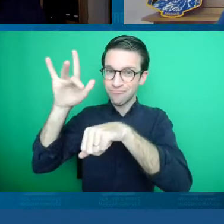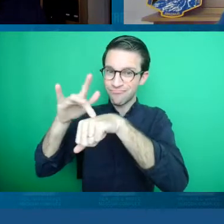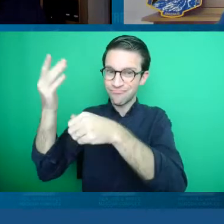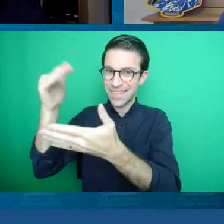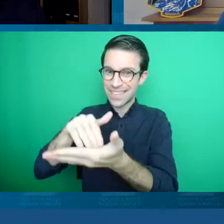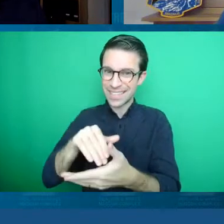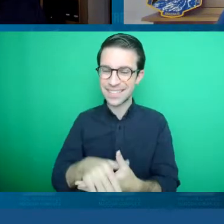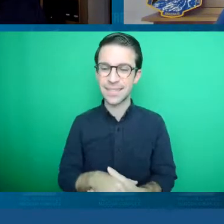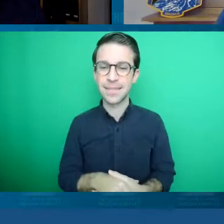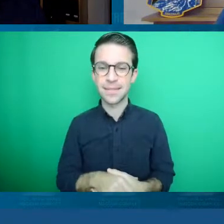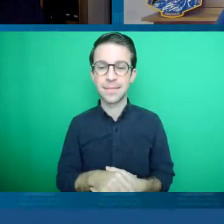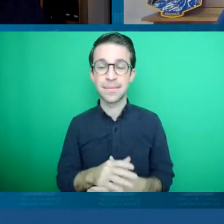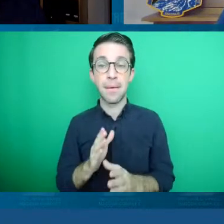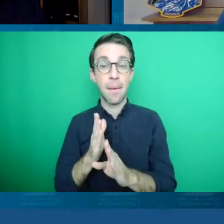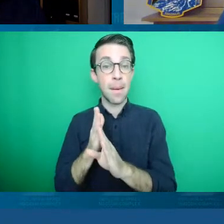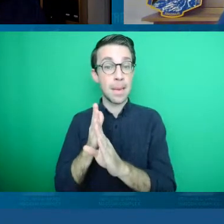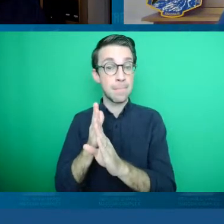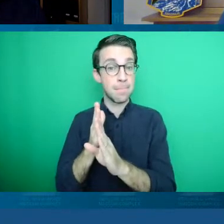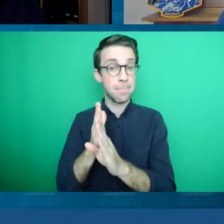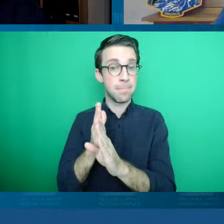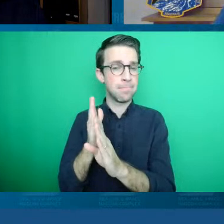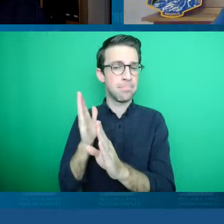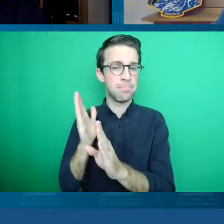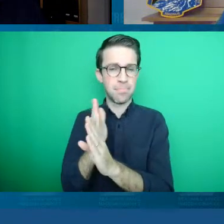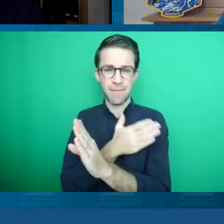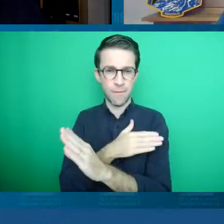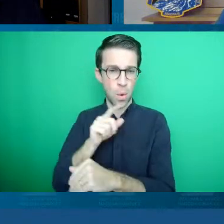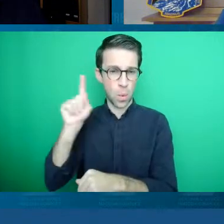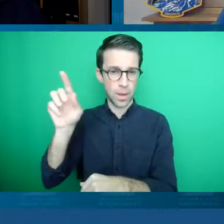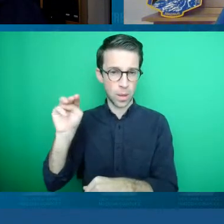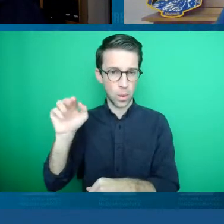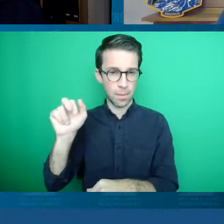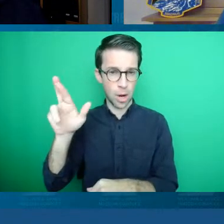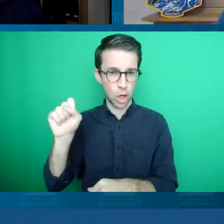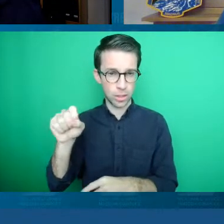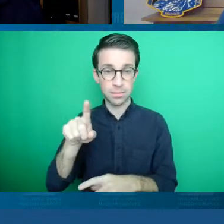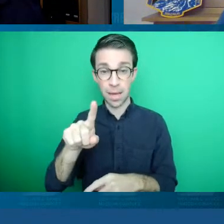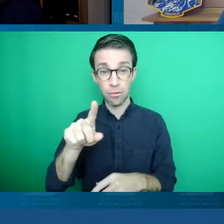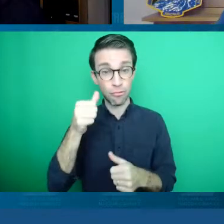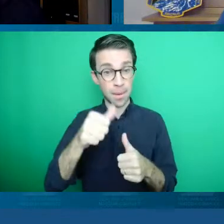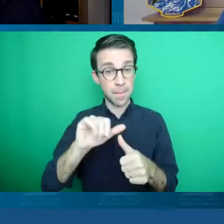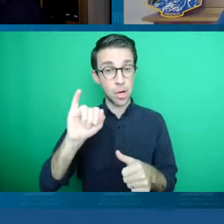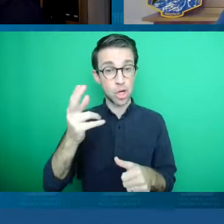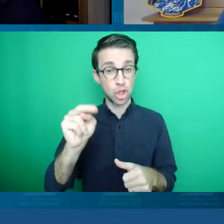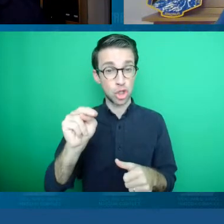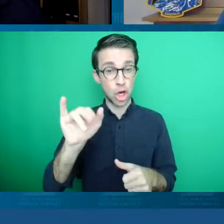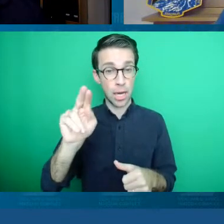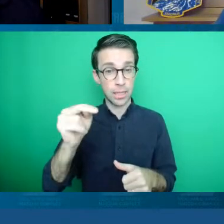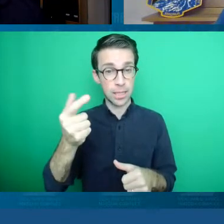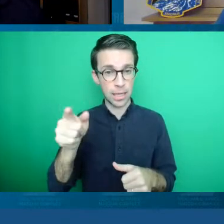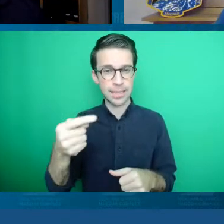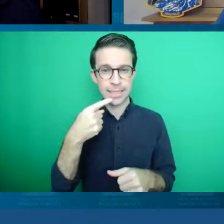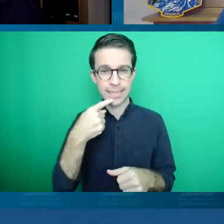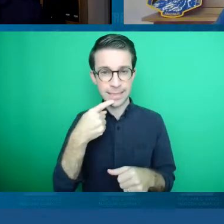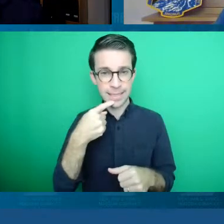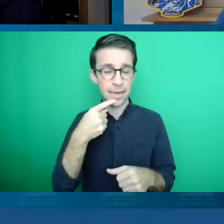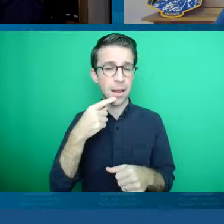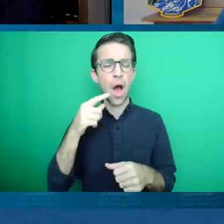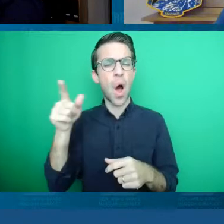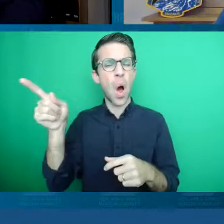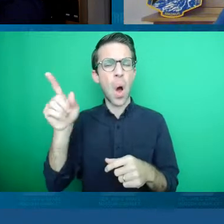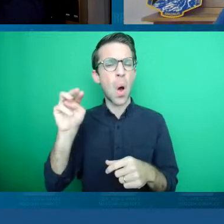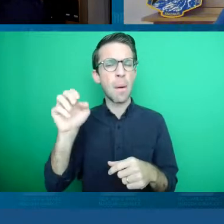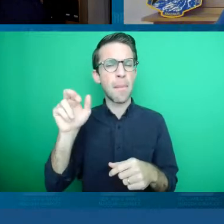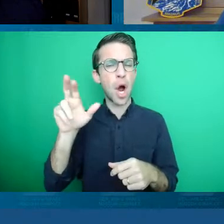to the moon prior to going to Mars, as John Young, who I cited earlier, said, it's only 3 days away from a can of beans.